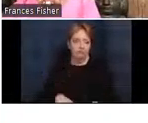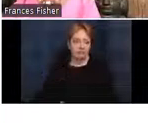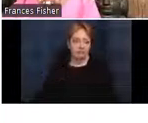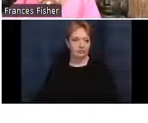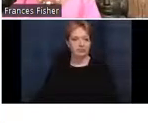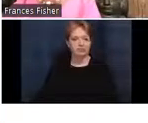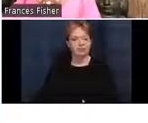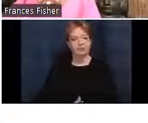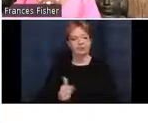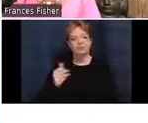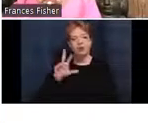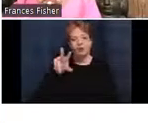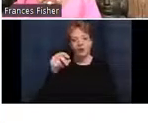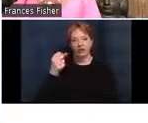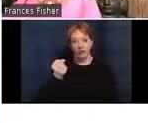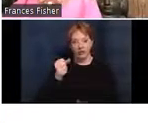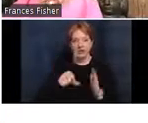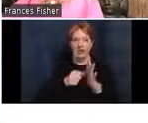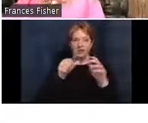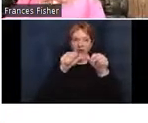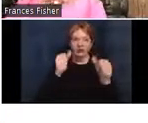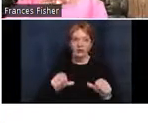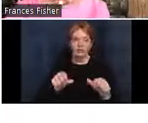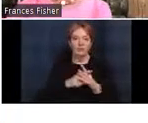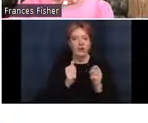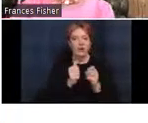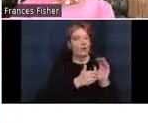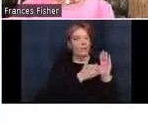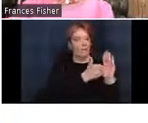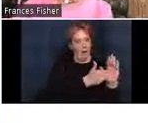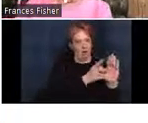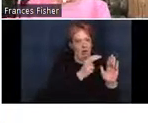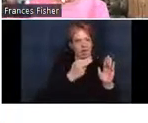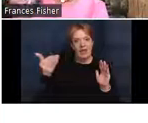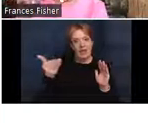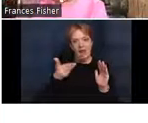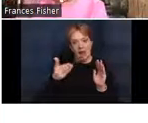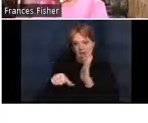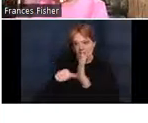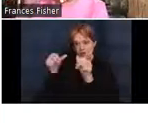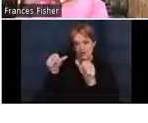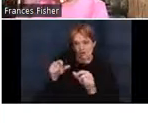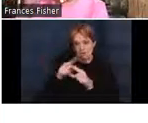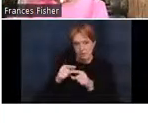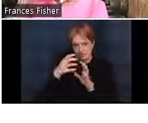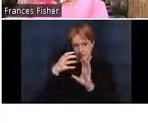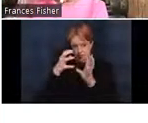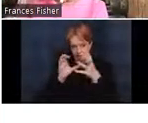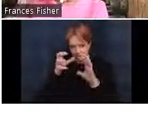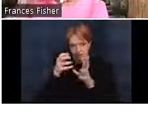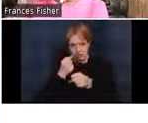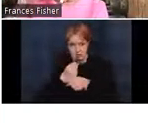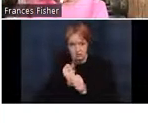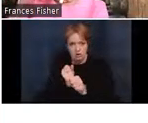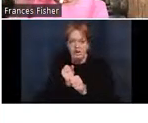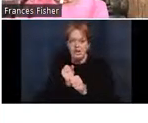30s in sculpture, the traditional method of starting with a model and then hiring a craftsman to create the sculpture was shifting in some circles to the method of